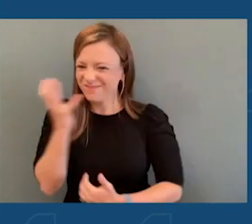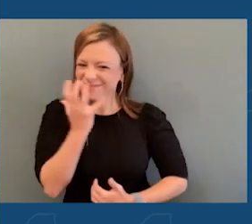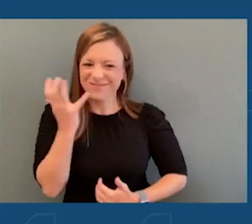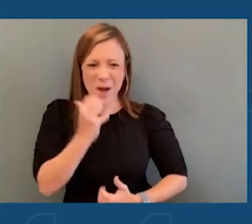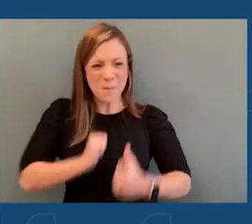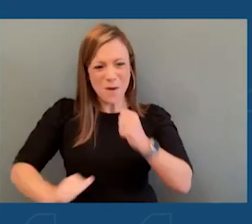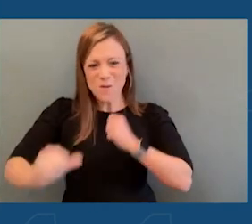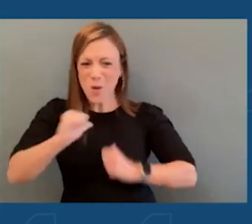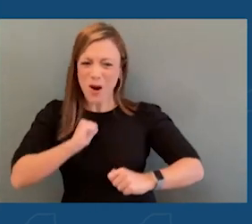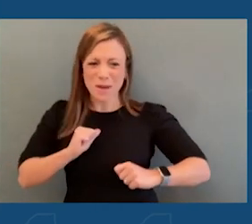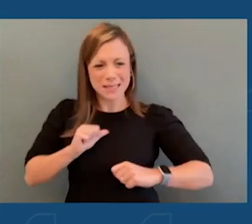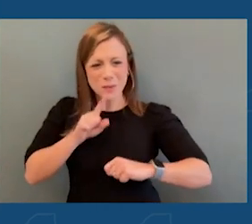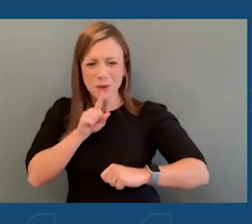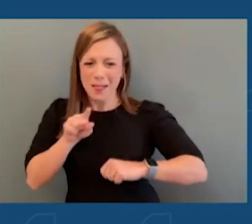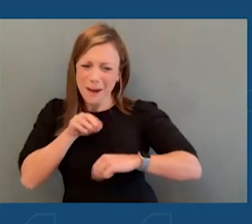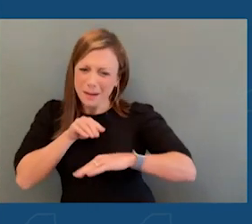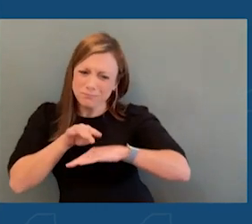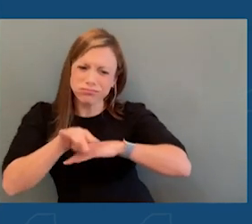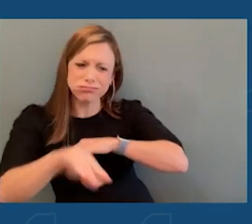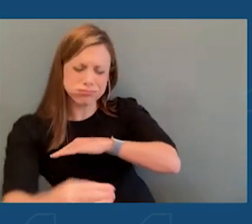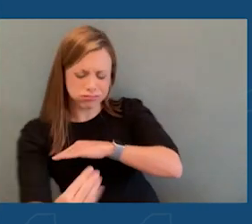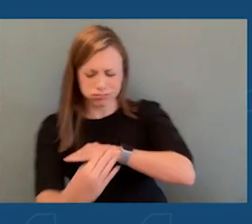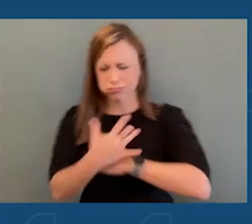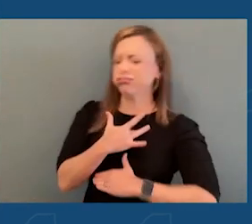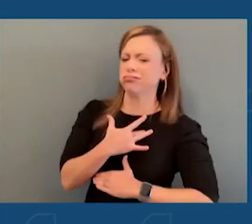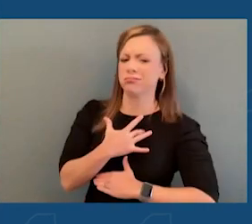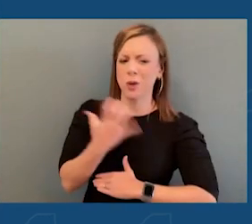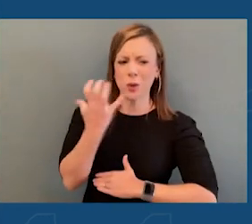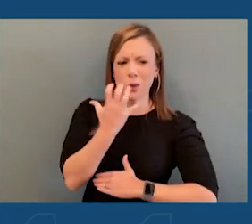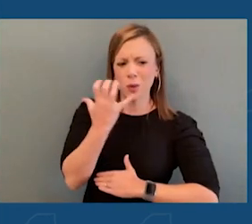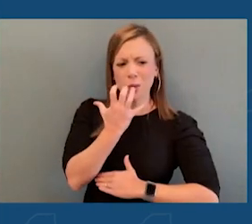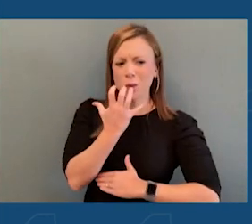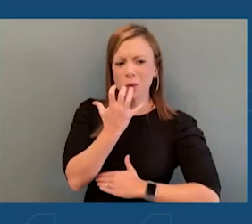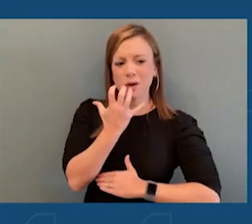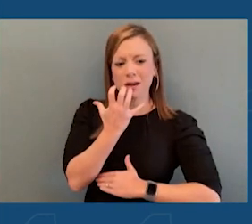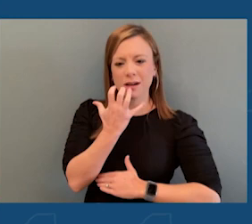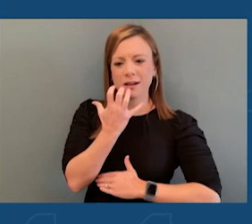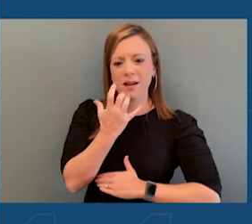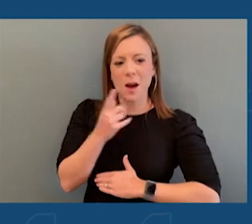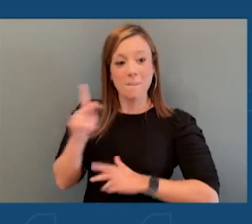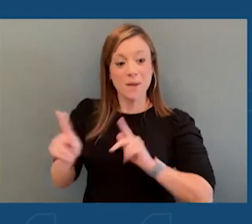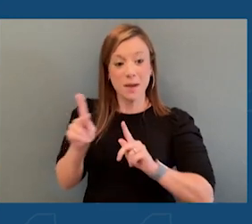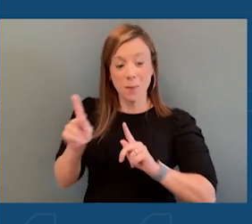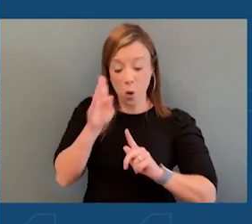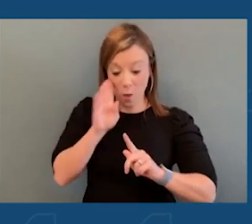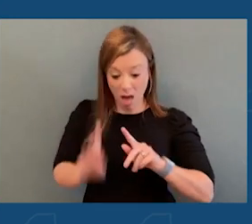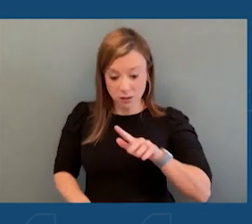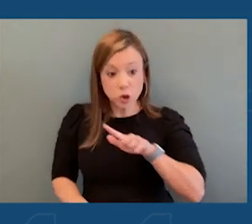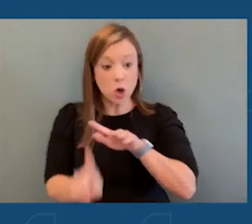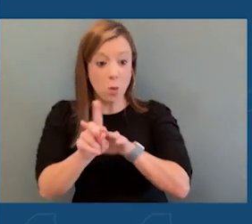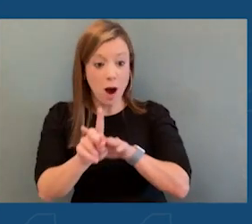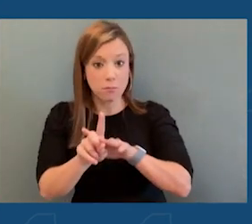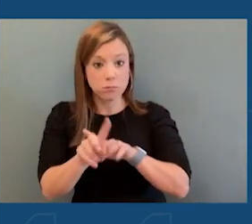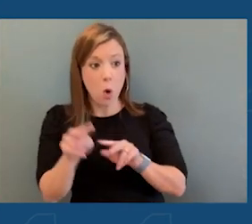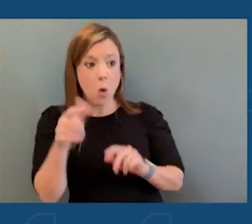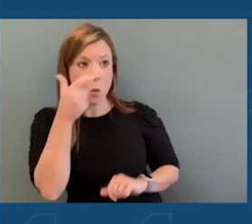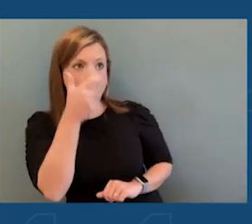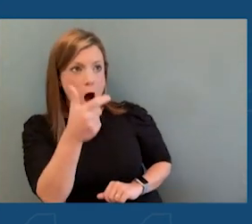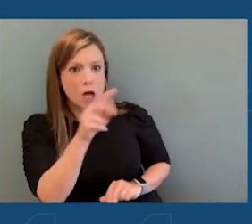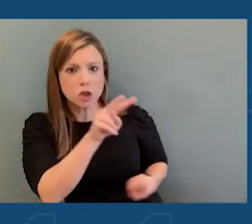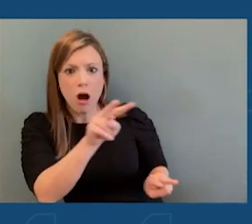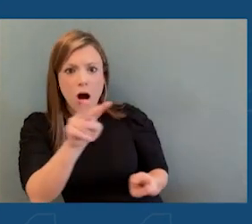art. People who come here will walk out forever altered because